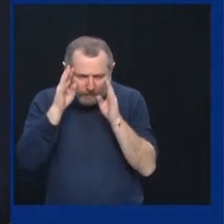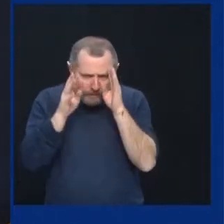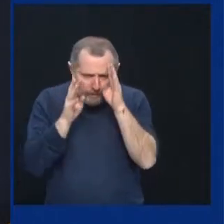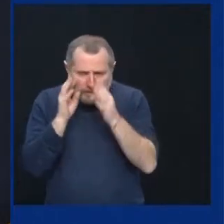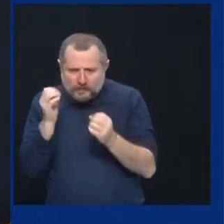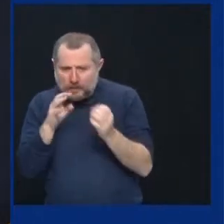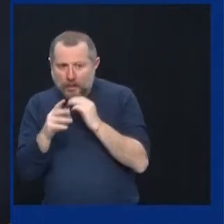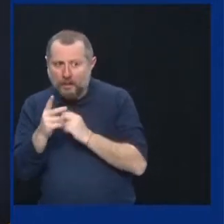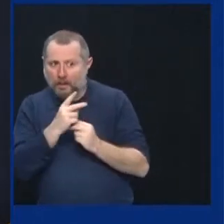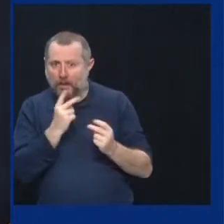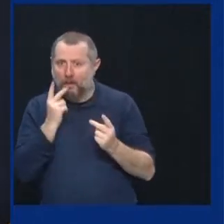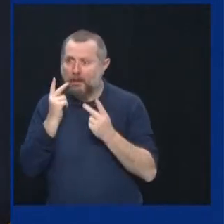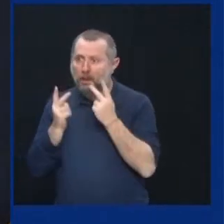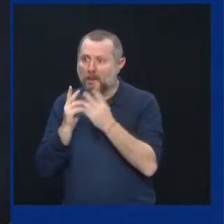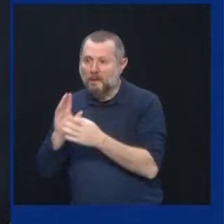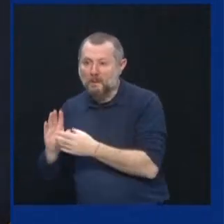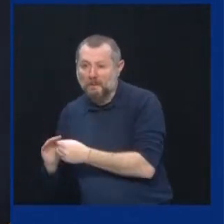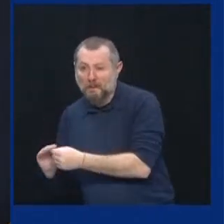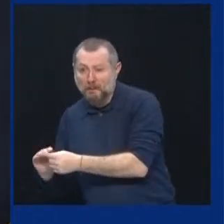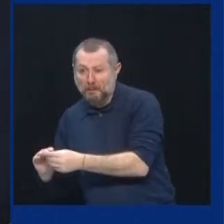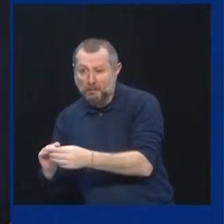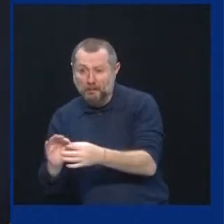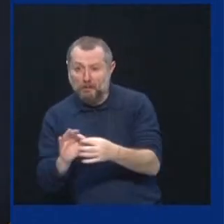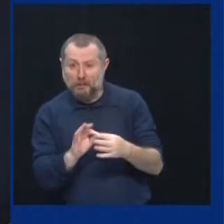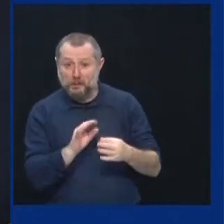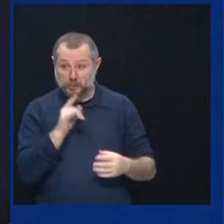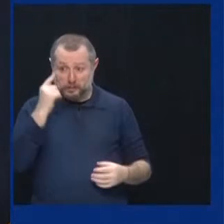listening to some of these real